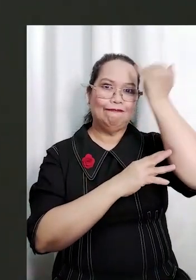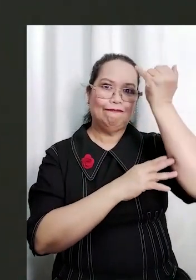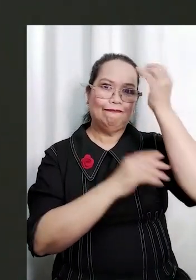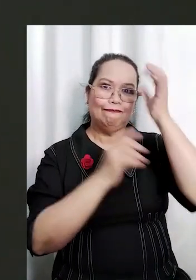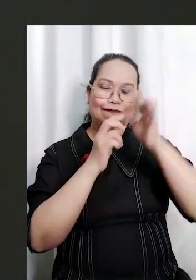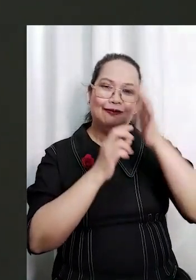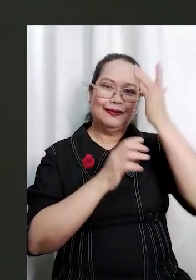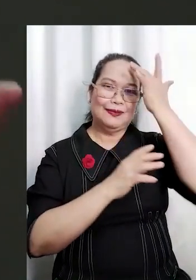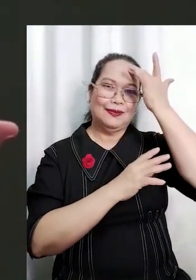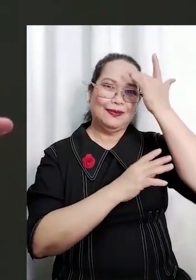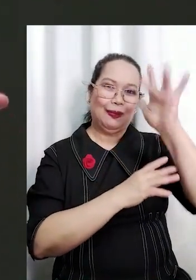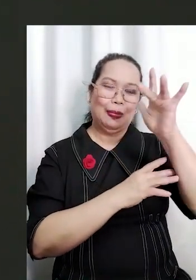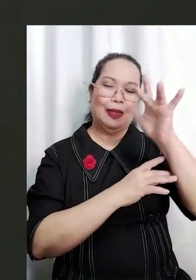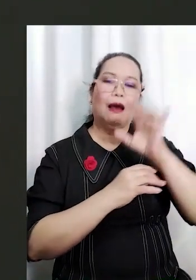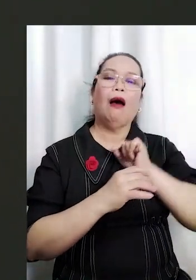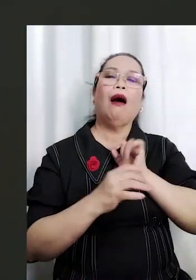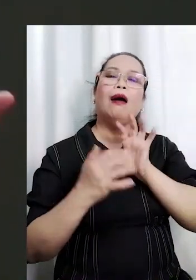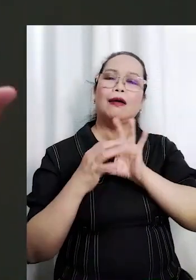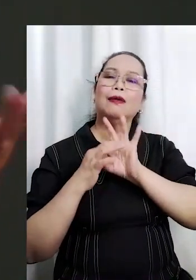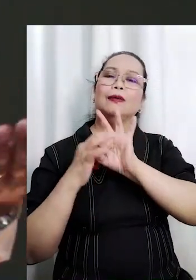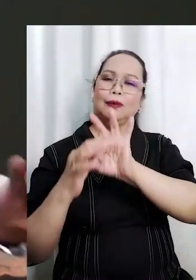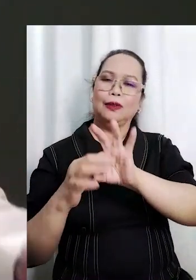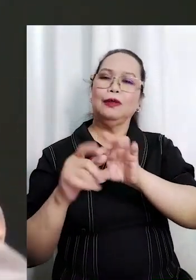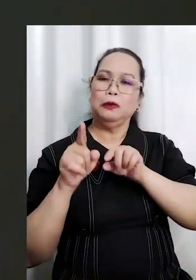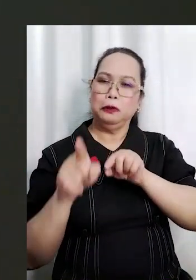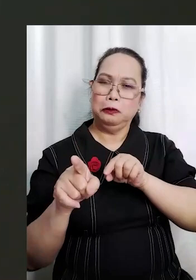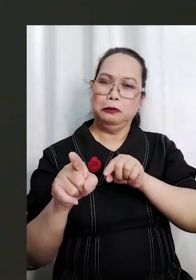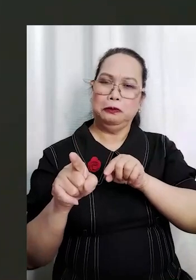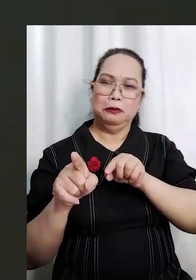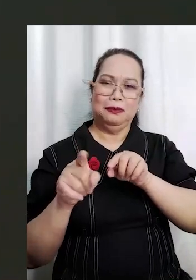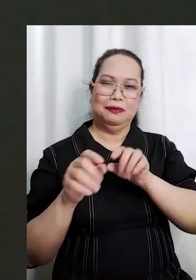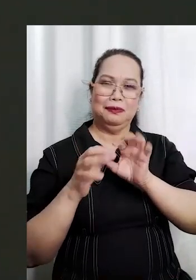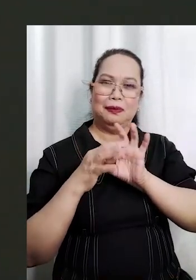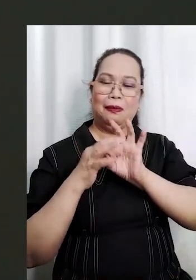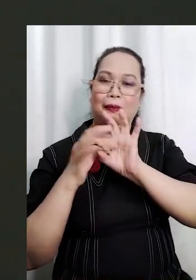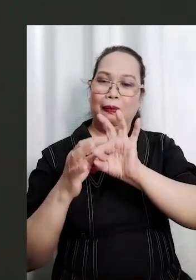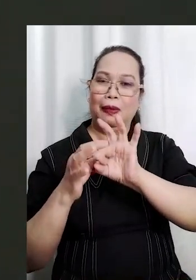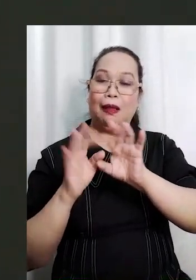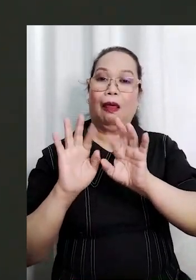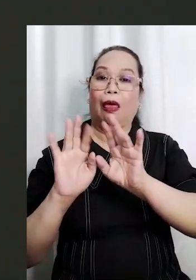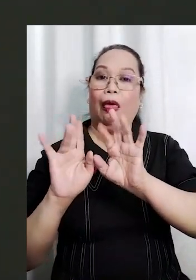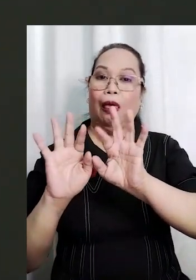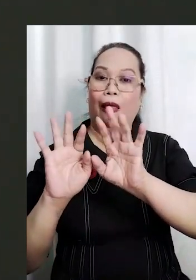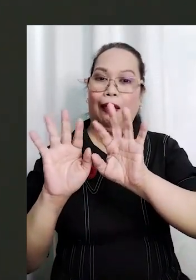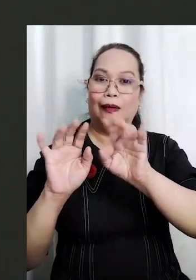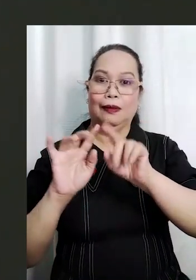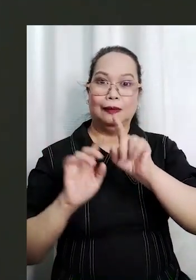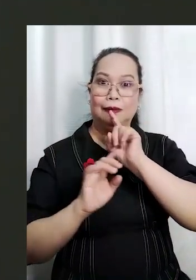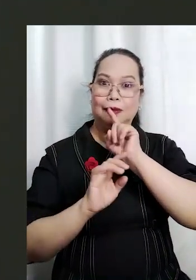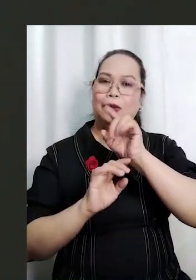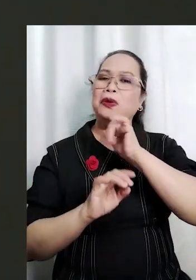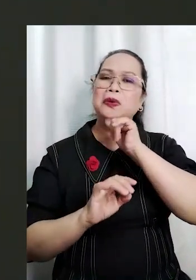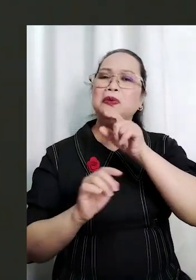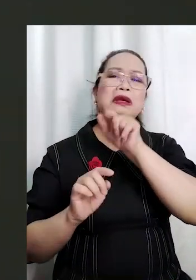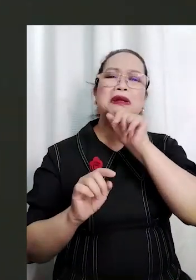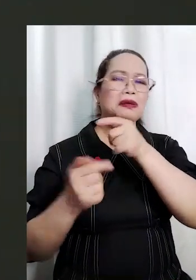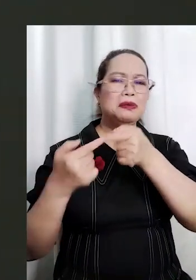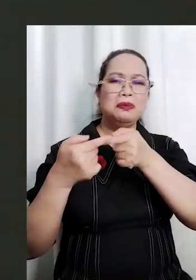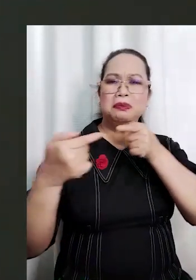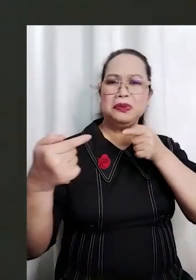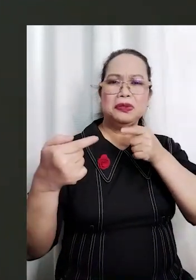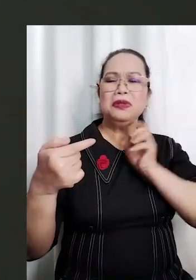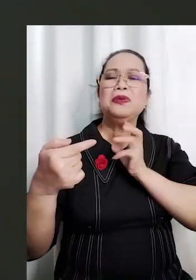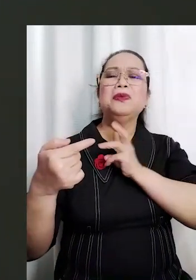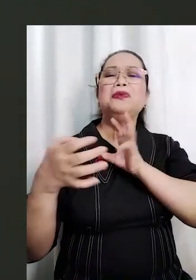kunwari ay sympathetic siya sa plano ni Jesus, sa purpose ni Jesus. Pinapakita niya, ay hindi naman pala tayo